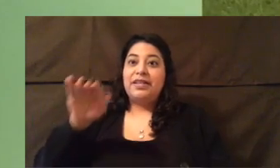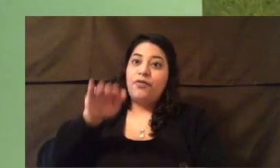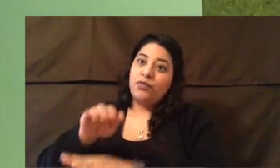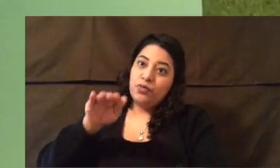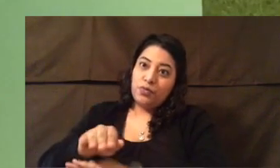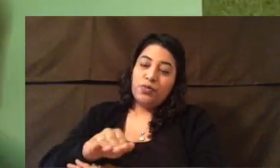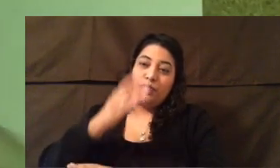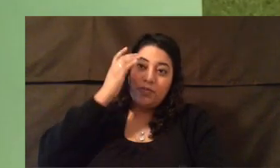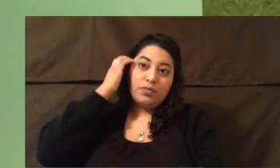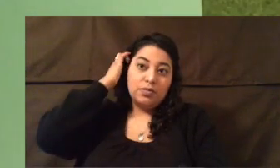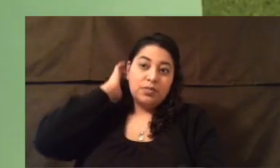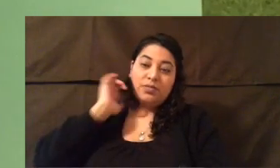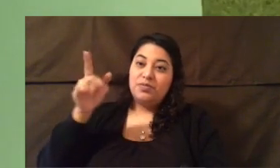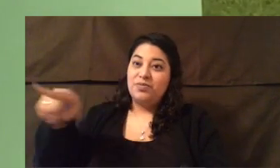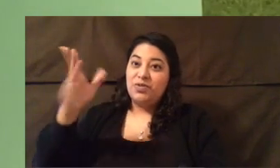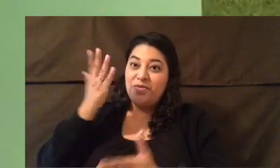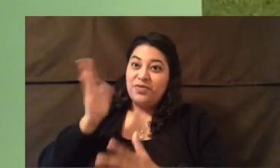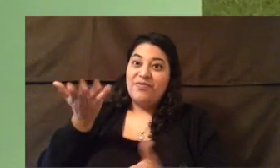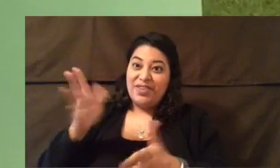7:45 p.m.